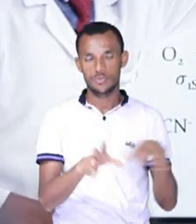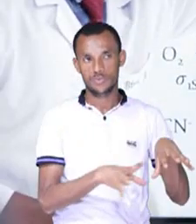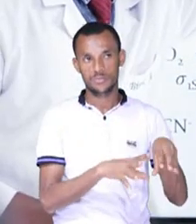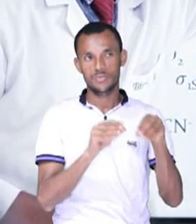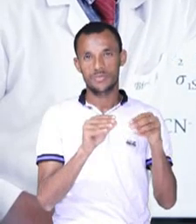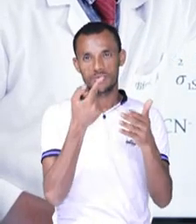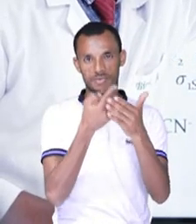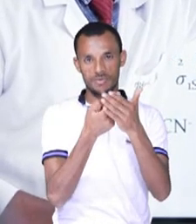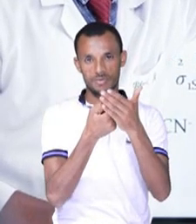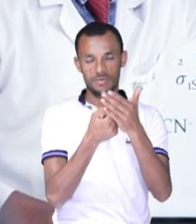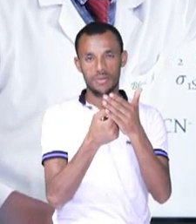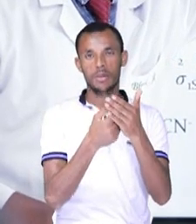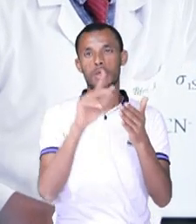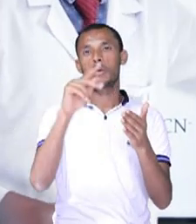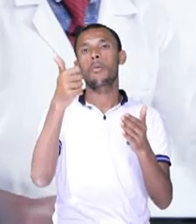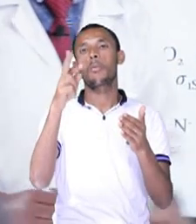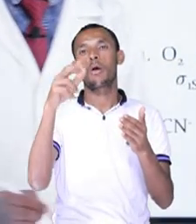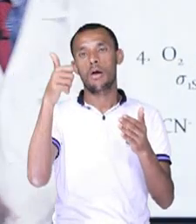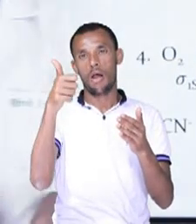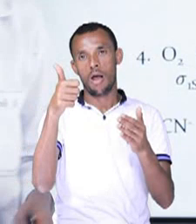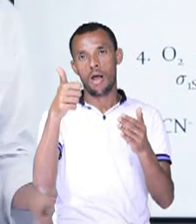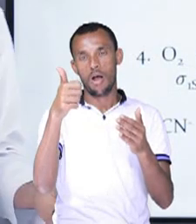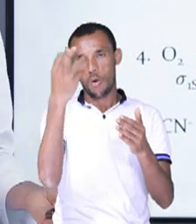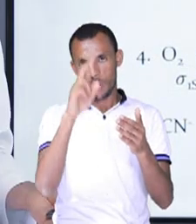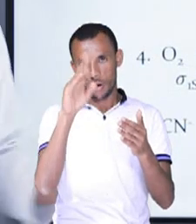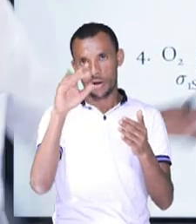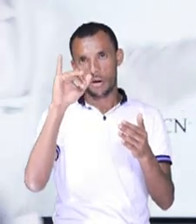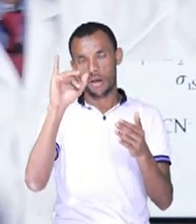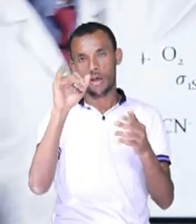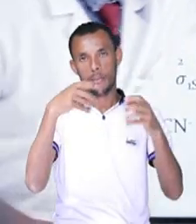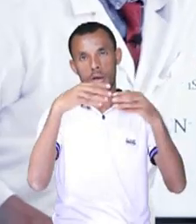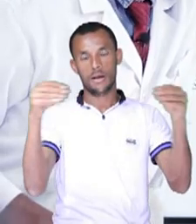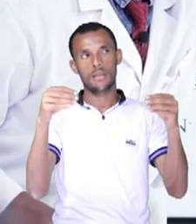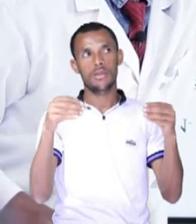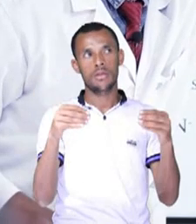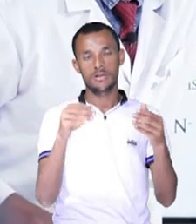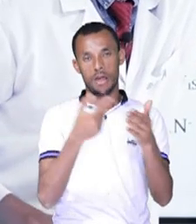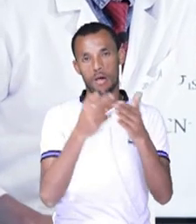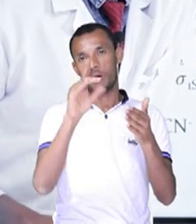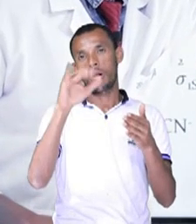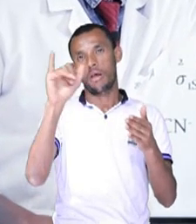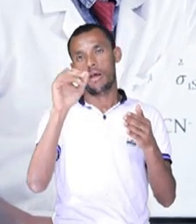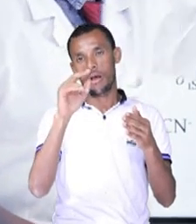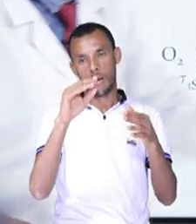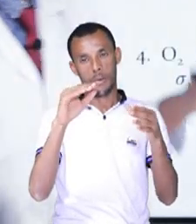Students, this is paramagnetic or diamagnetic? Diamagnetic because this is paired.